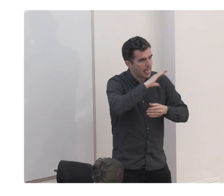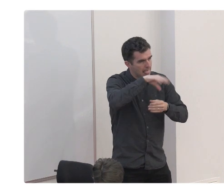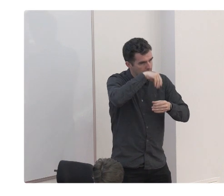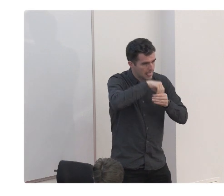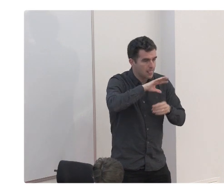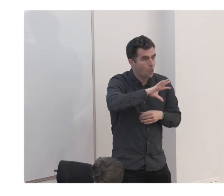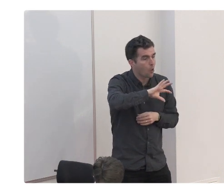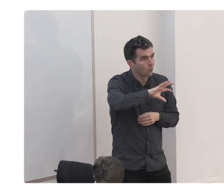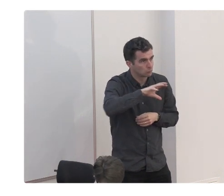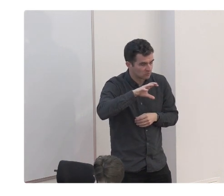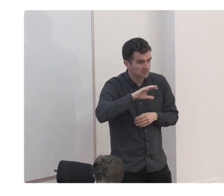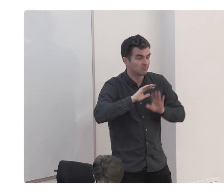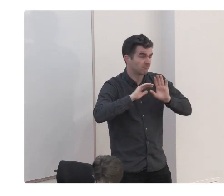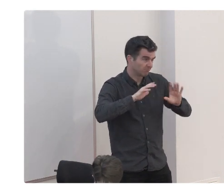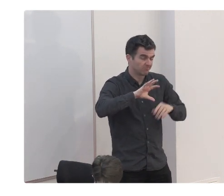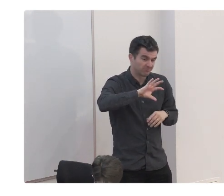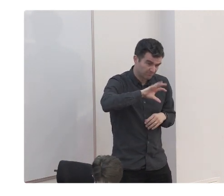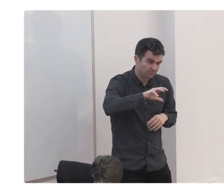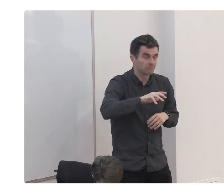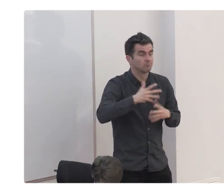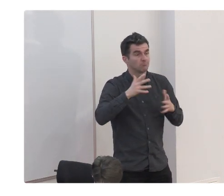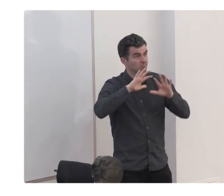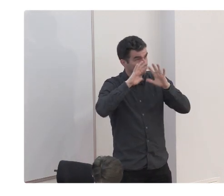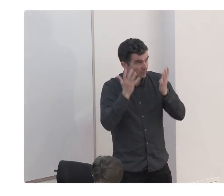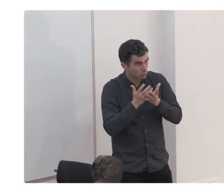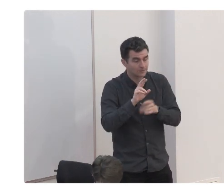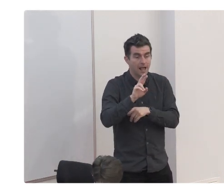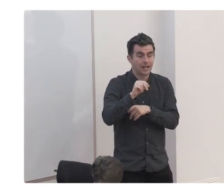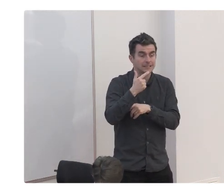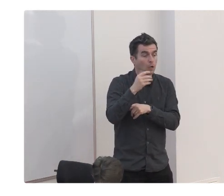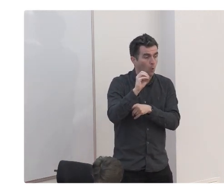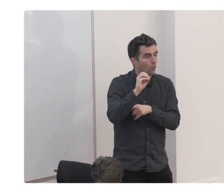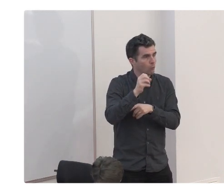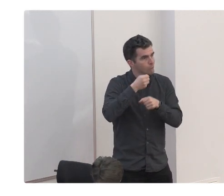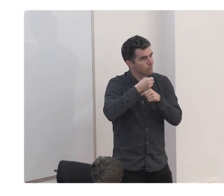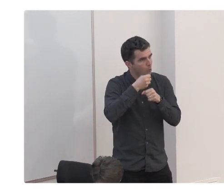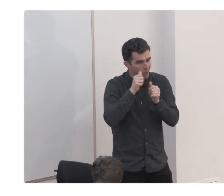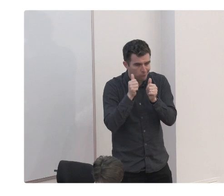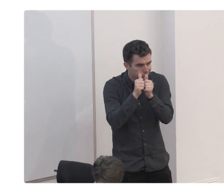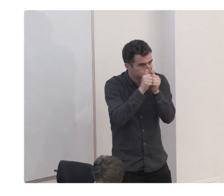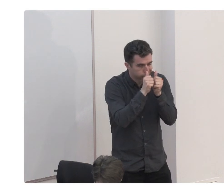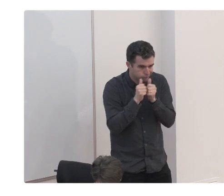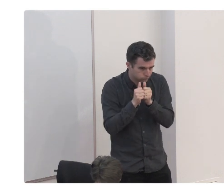So Afghanistan people with disability, they try to advocate for their rights, and they try